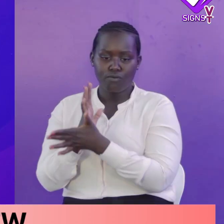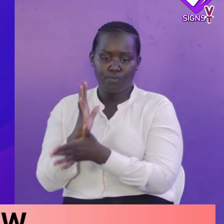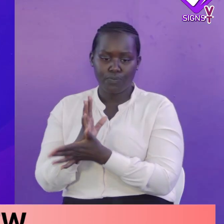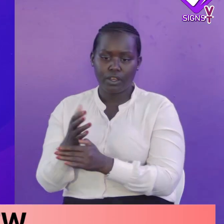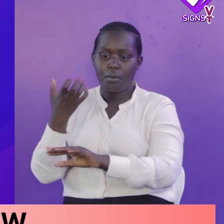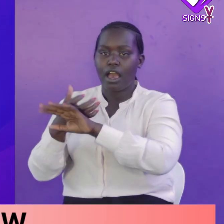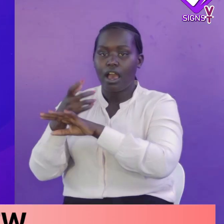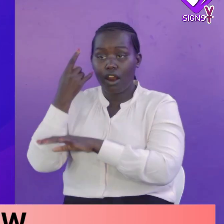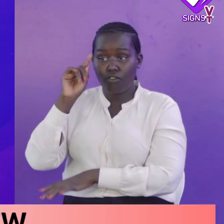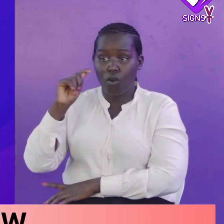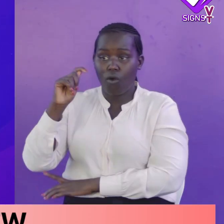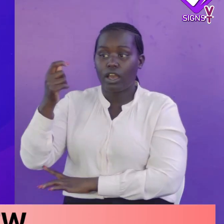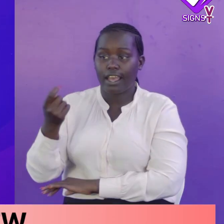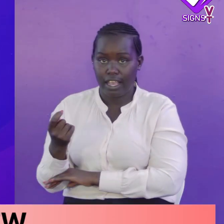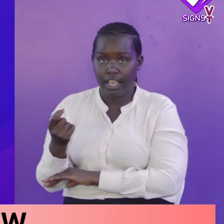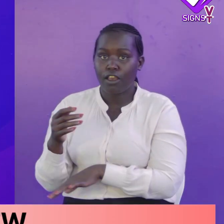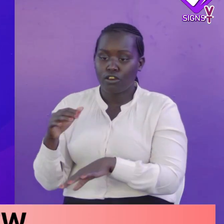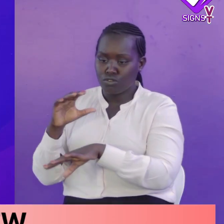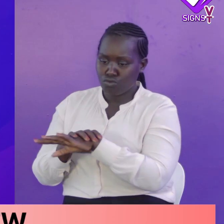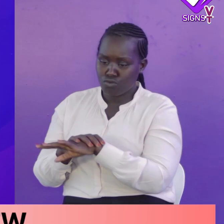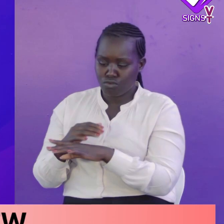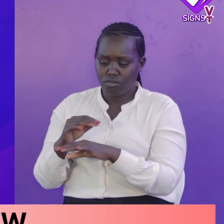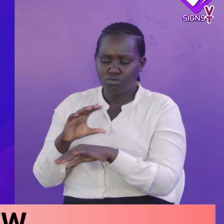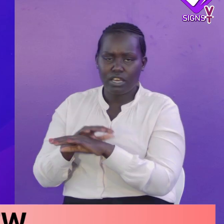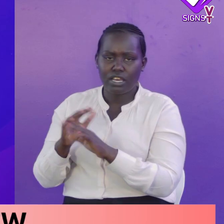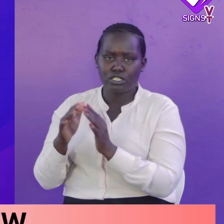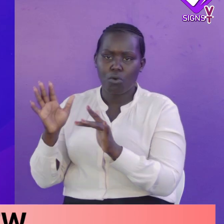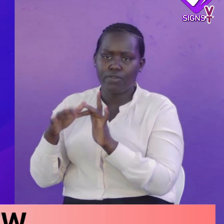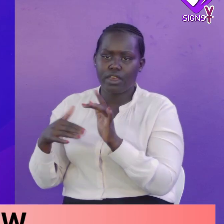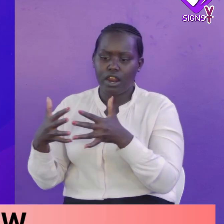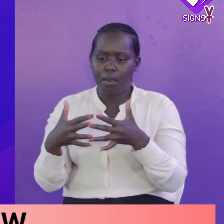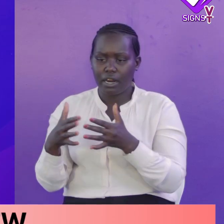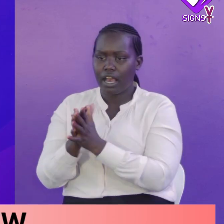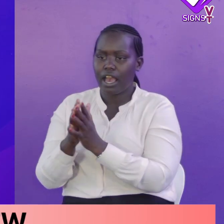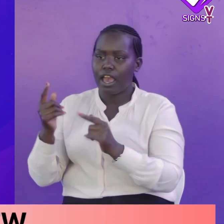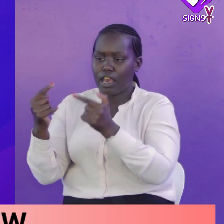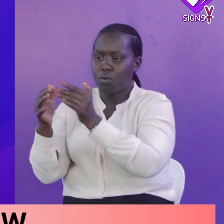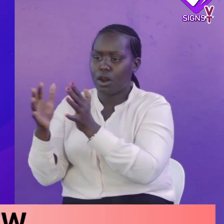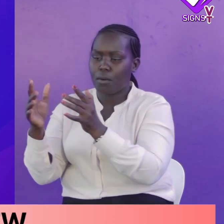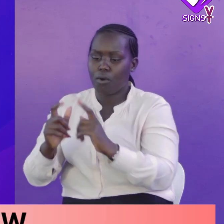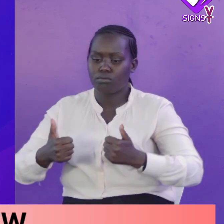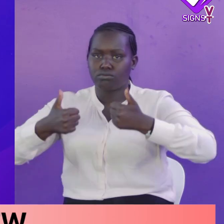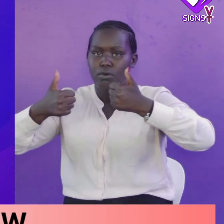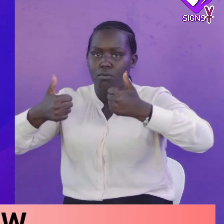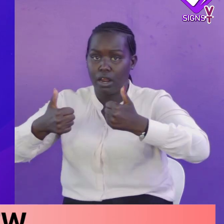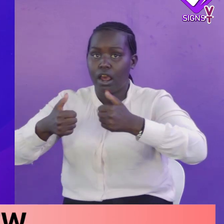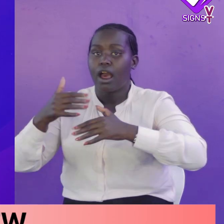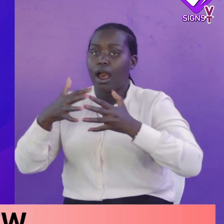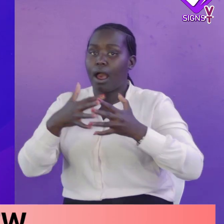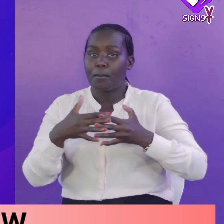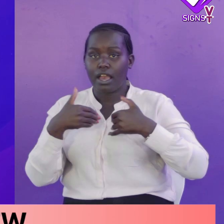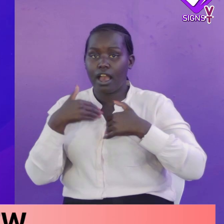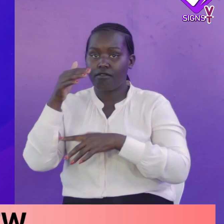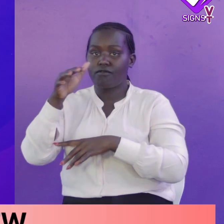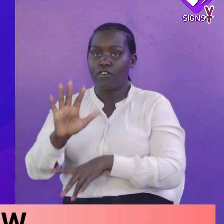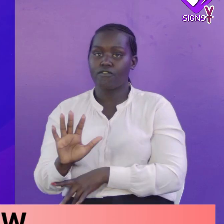for Kenya to overscore America and win more medals, because already America has 5 of the